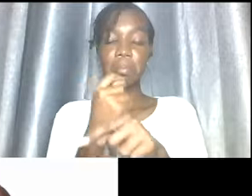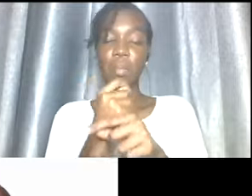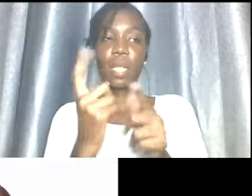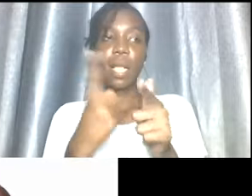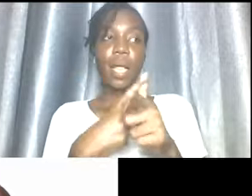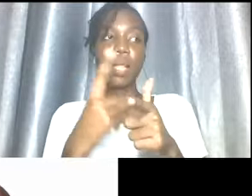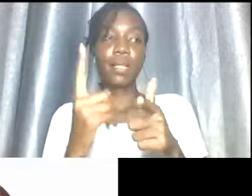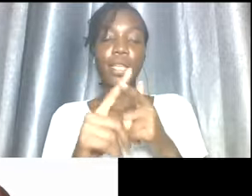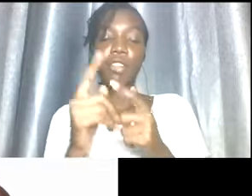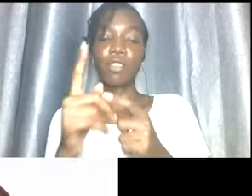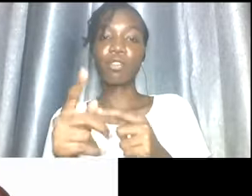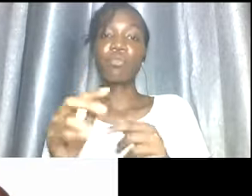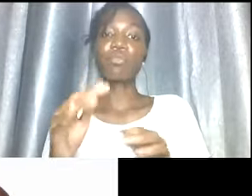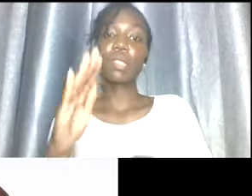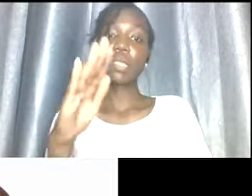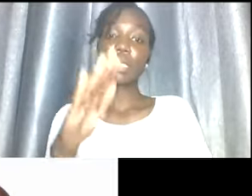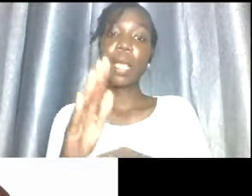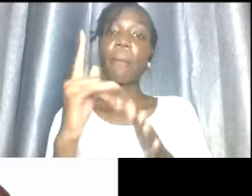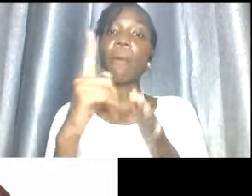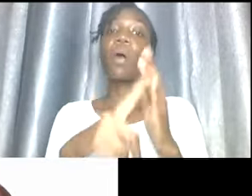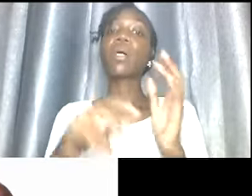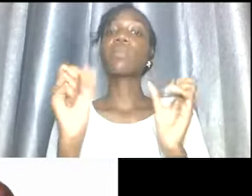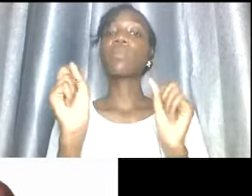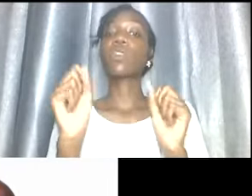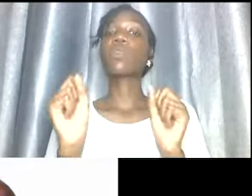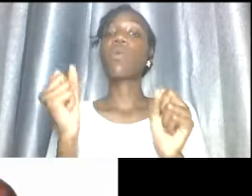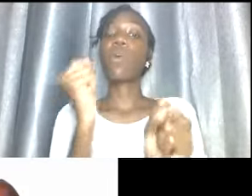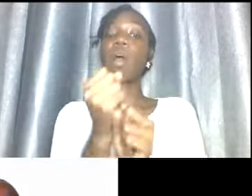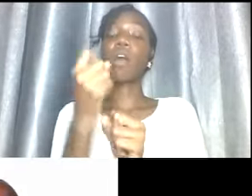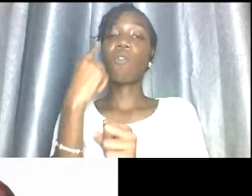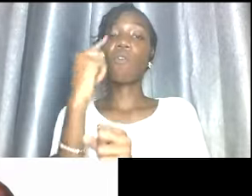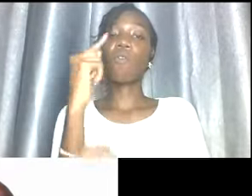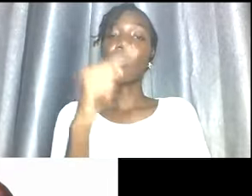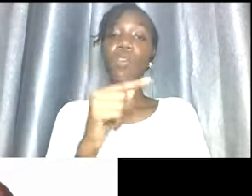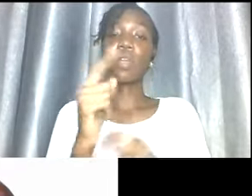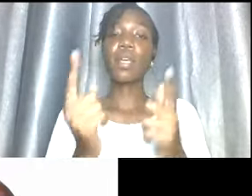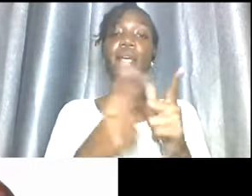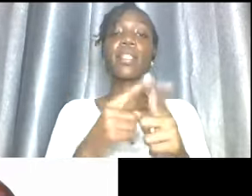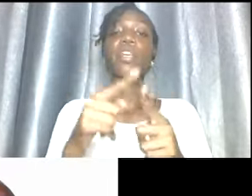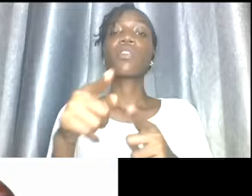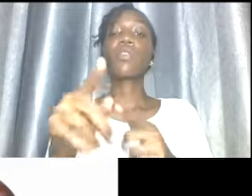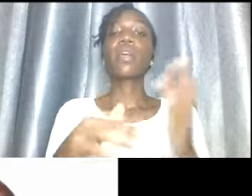you believe will work for you and get you to where you need to be.